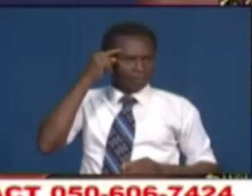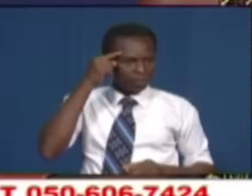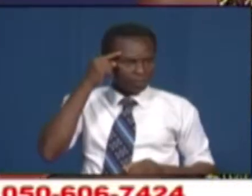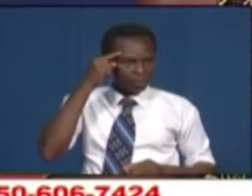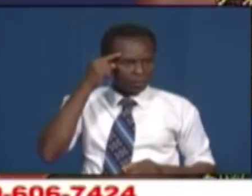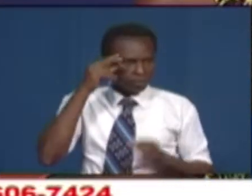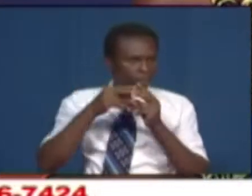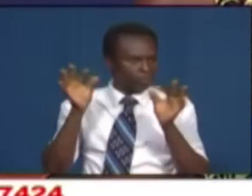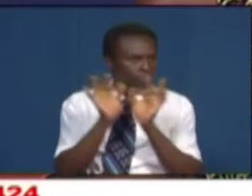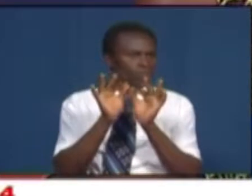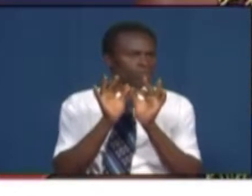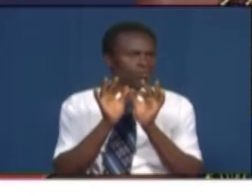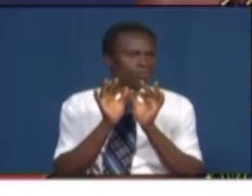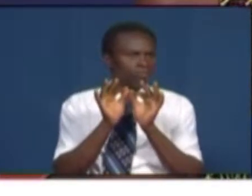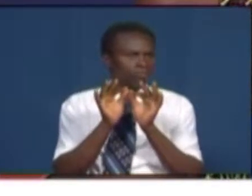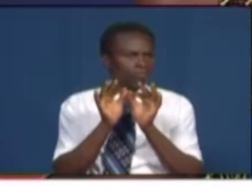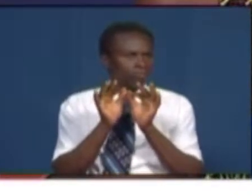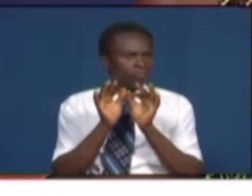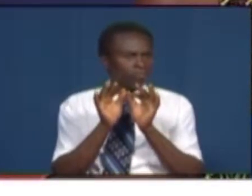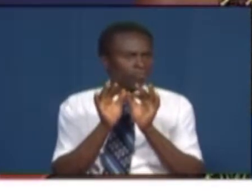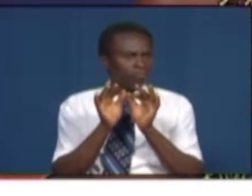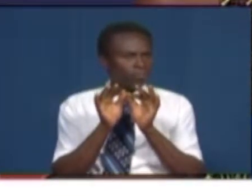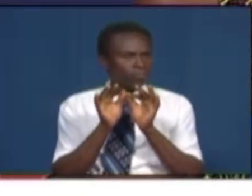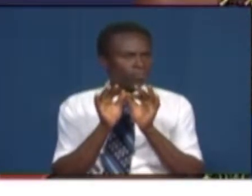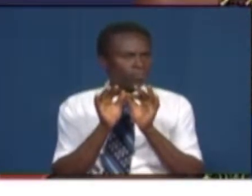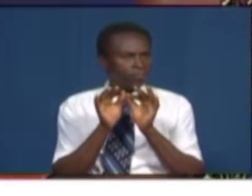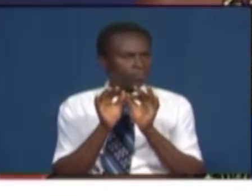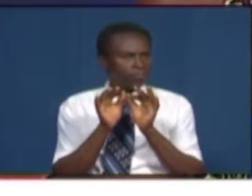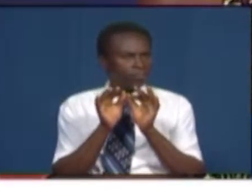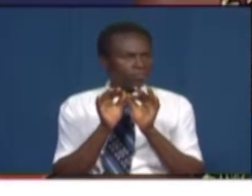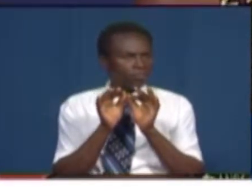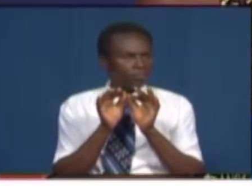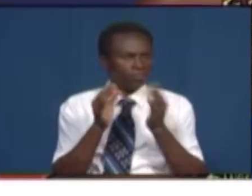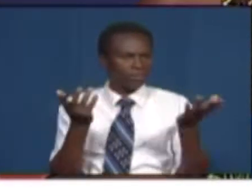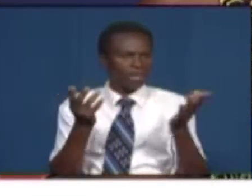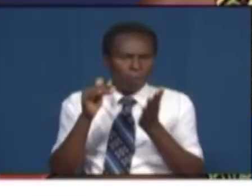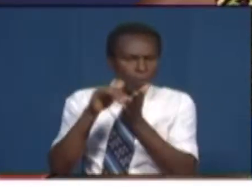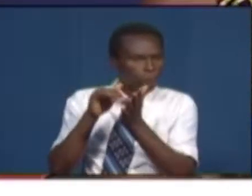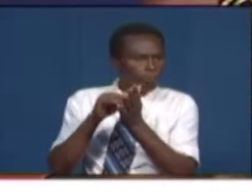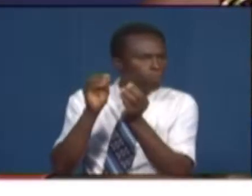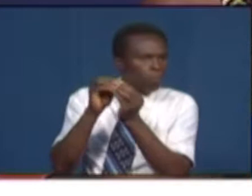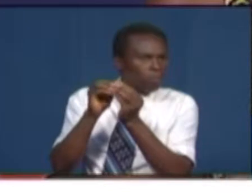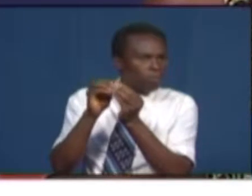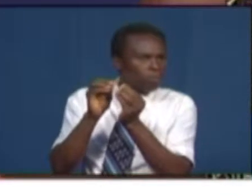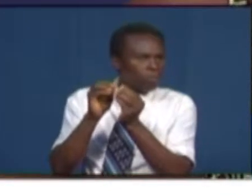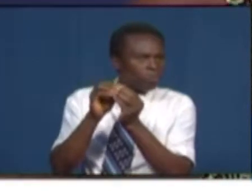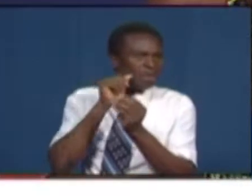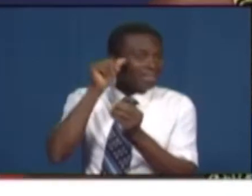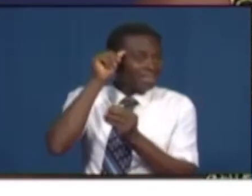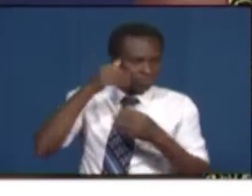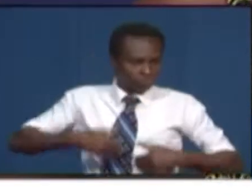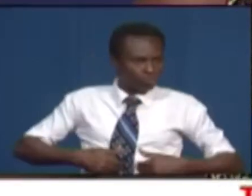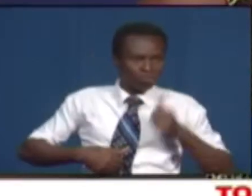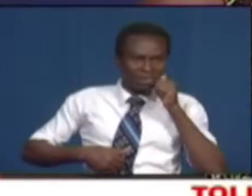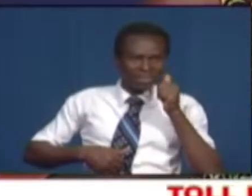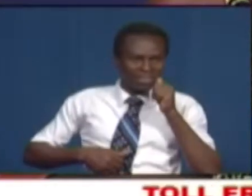consciously, personally, no. And then to a large extent, so as I said, for a lot of adolescents, we are more concerned about what first will